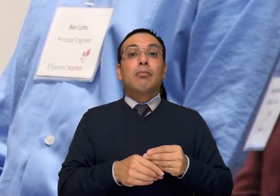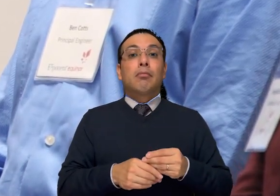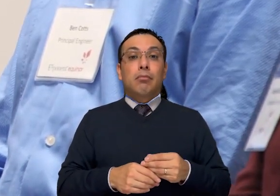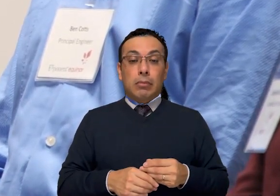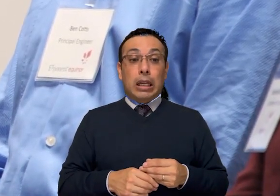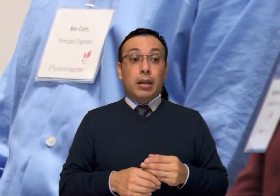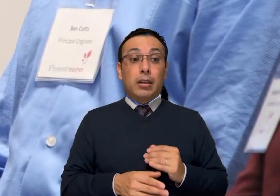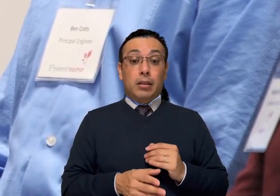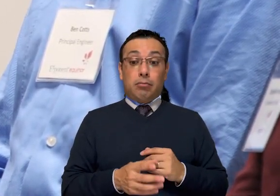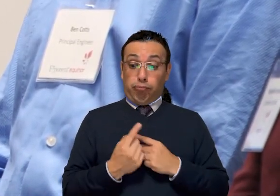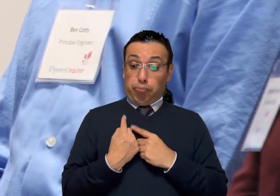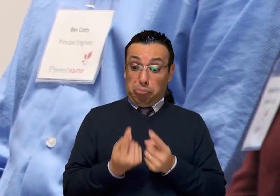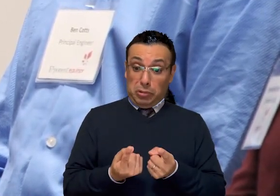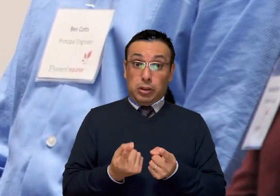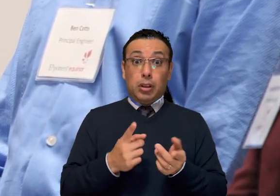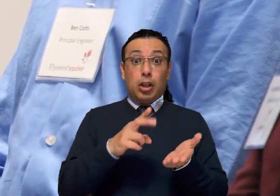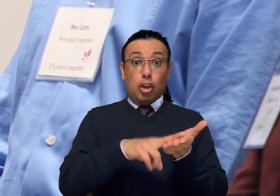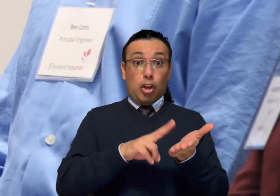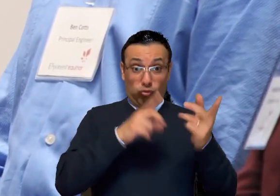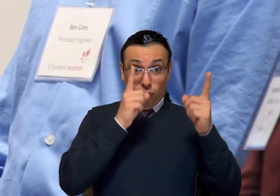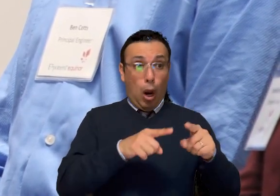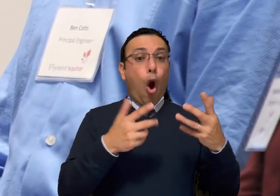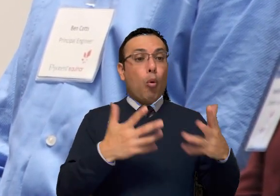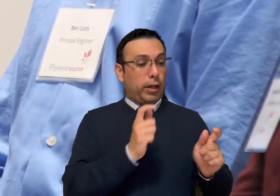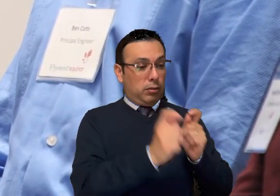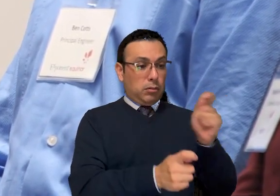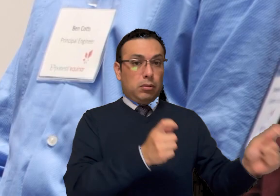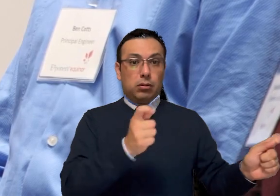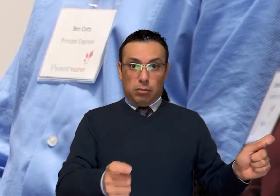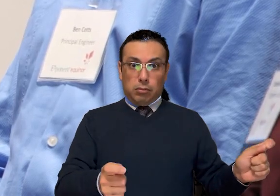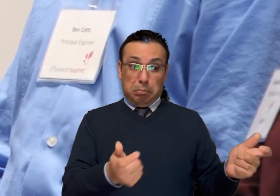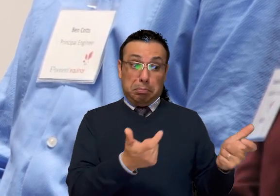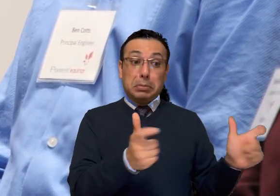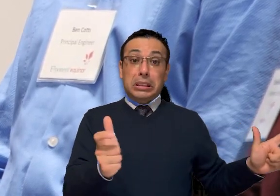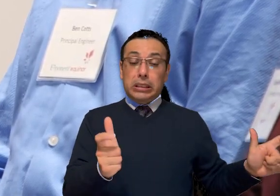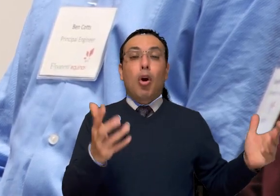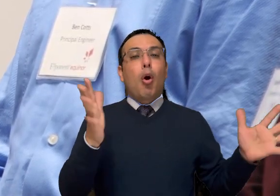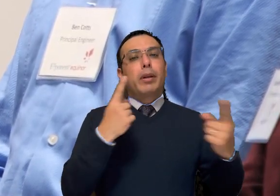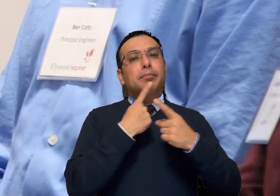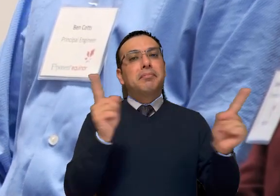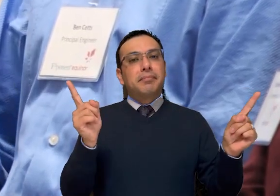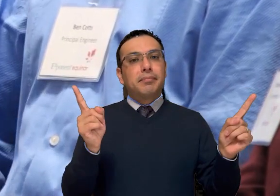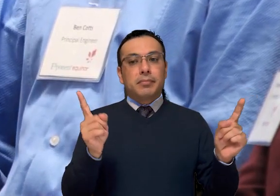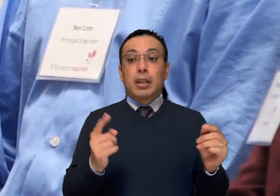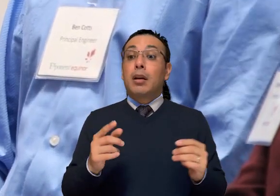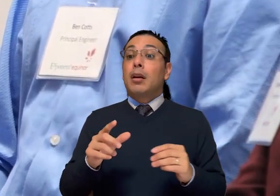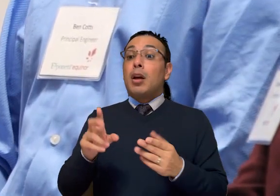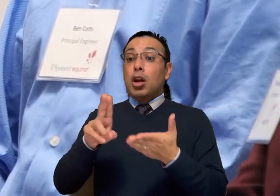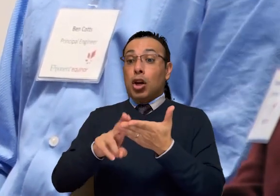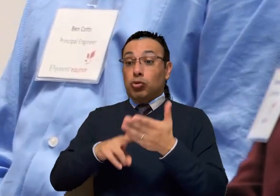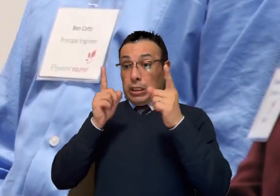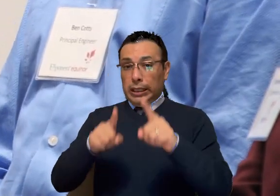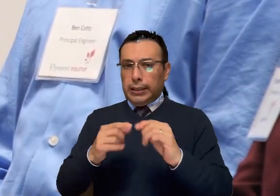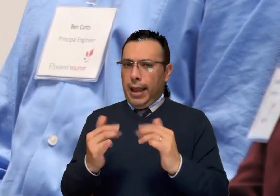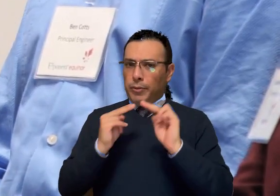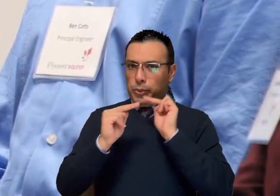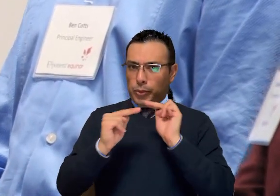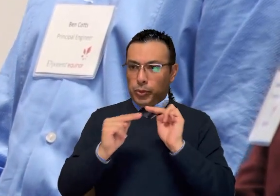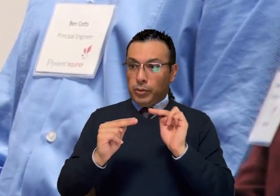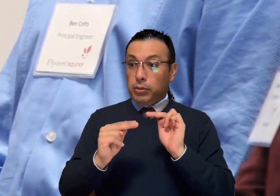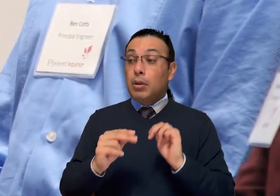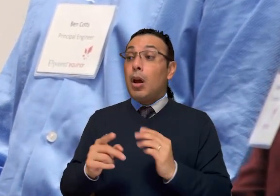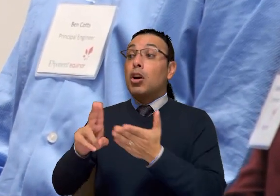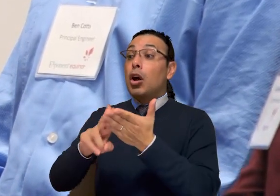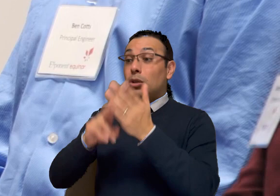negotiating others. There will be some that will still come later, depending on the permitting processes, depending on, again, when we get